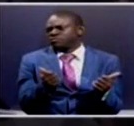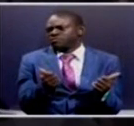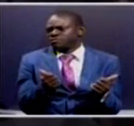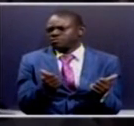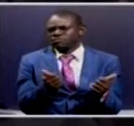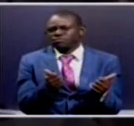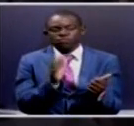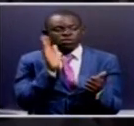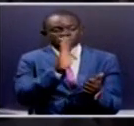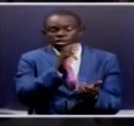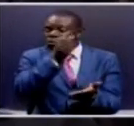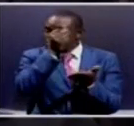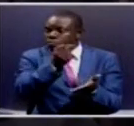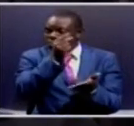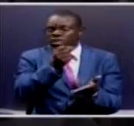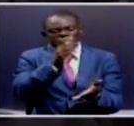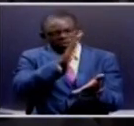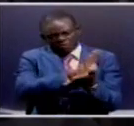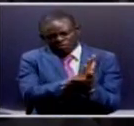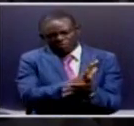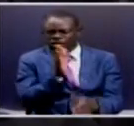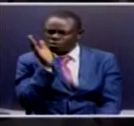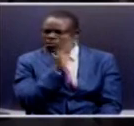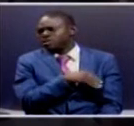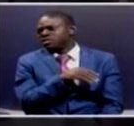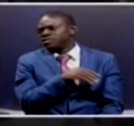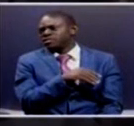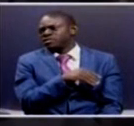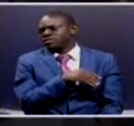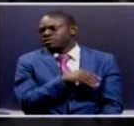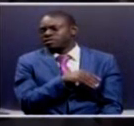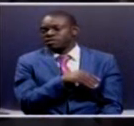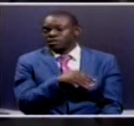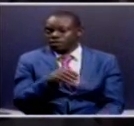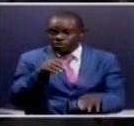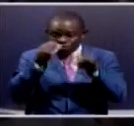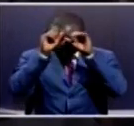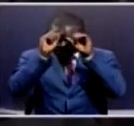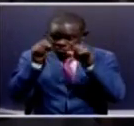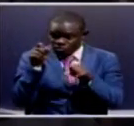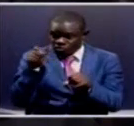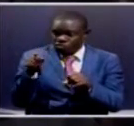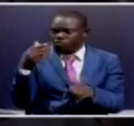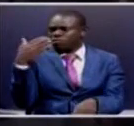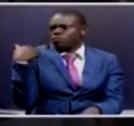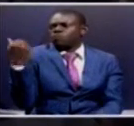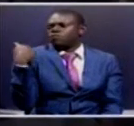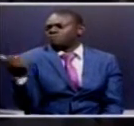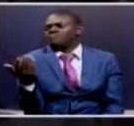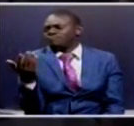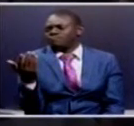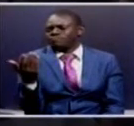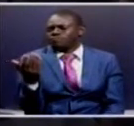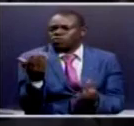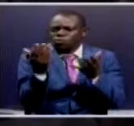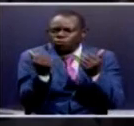their budget. So my question to the president then was, what are they going to be doing, sir, in the next